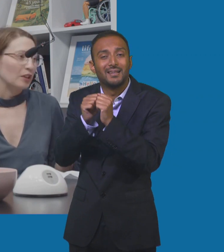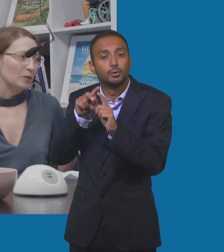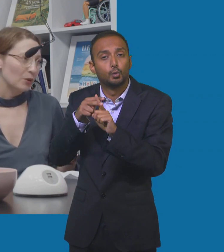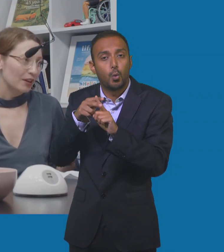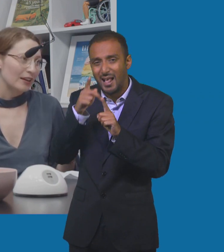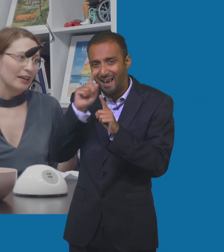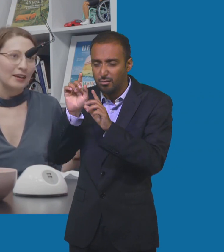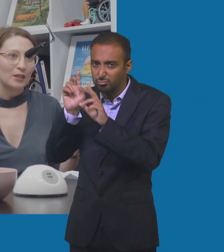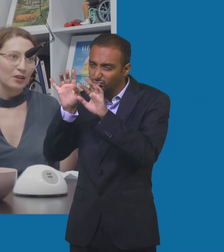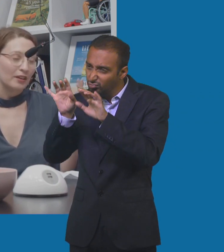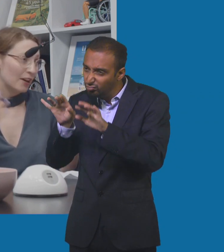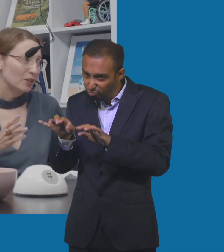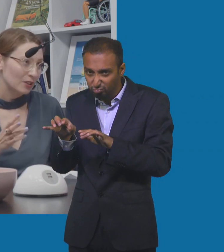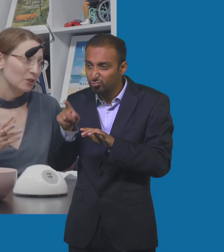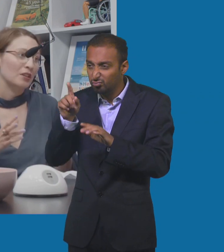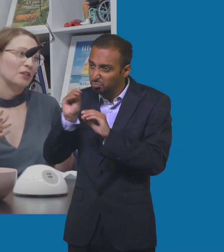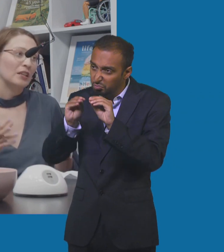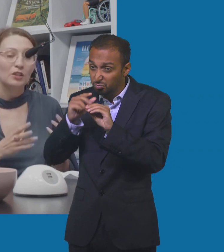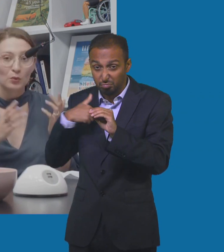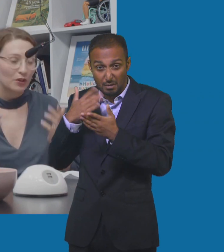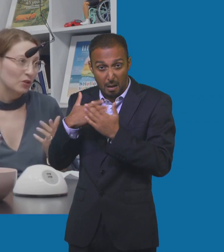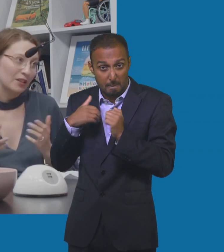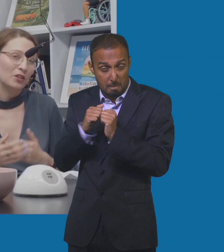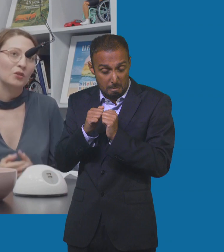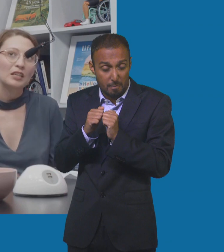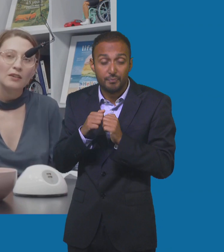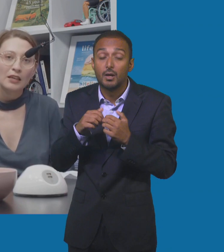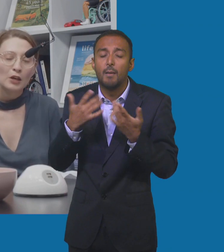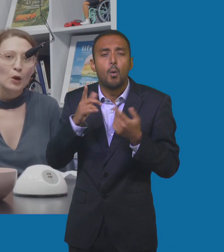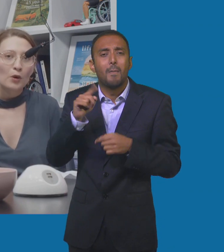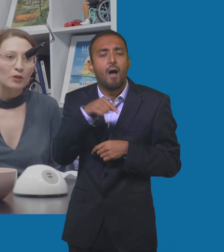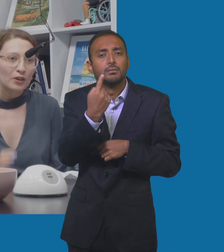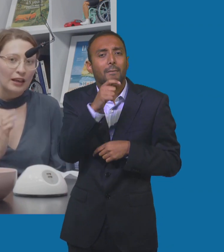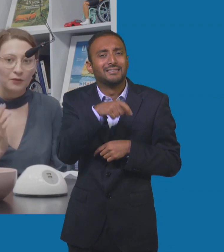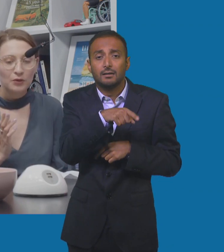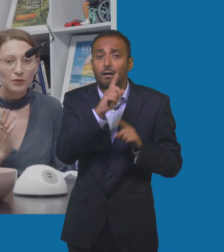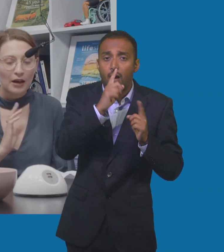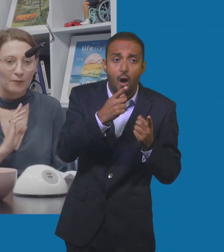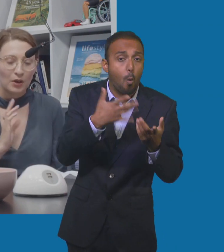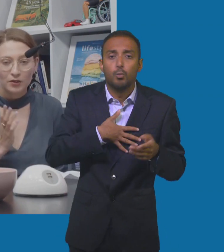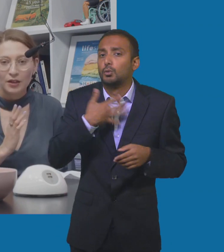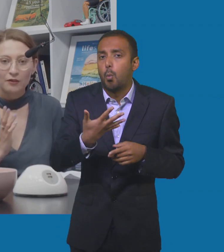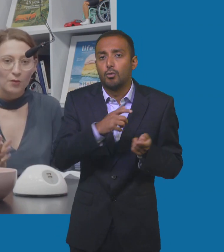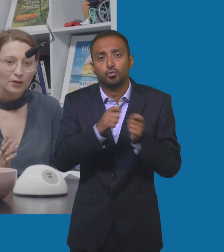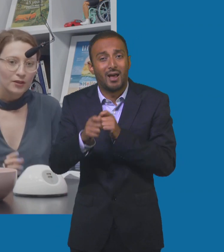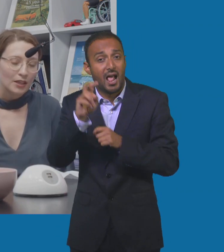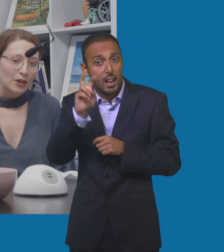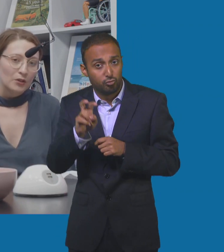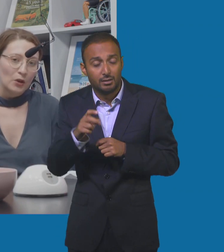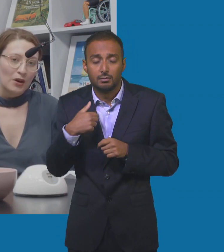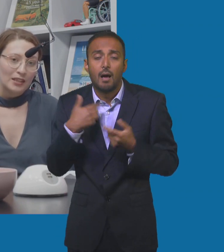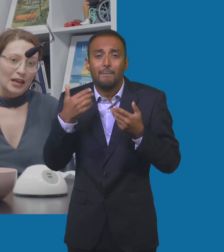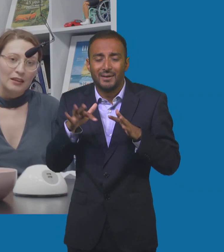else should we be exploring in case someone can't transition to an EV, doesn't want to transition to an EV? We've been looking at a few alternative